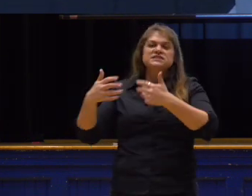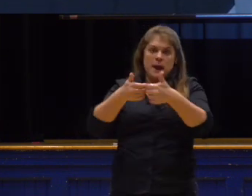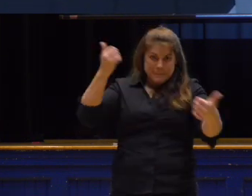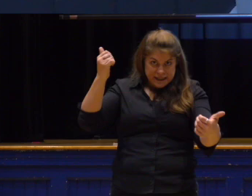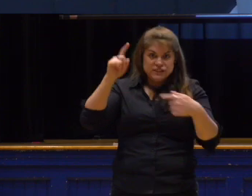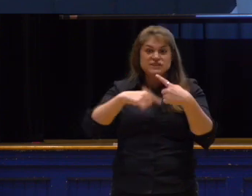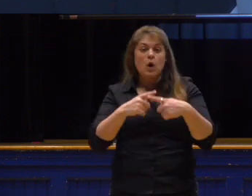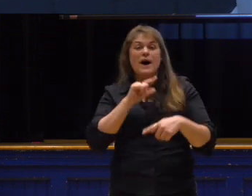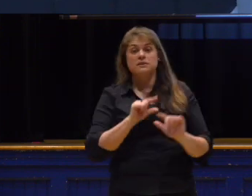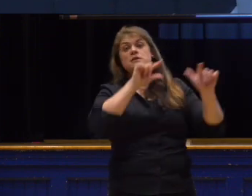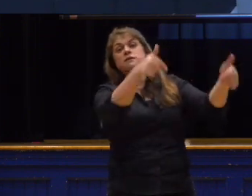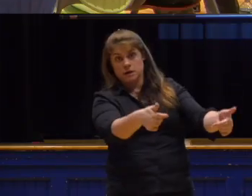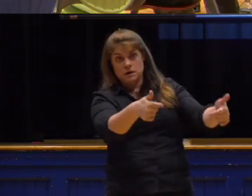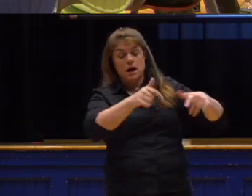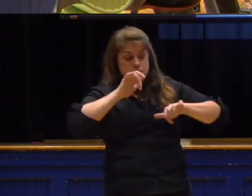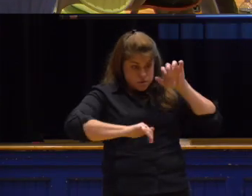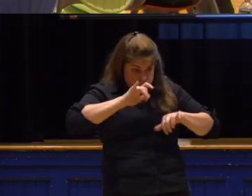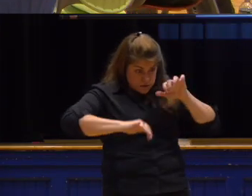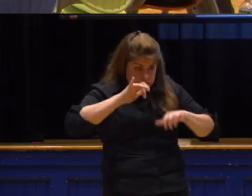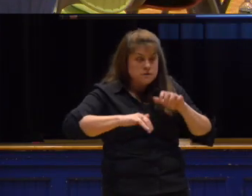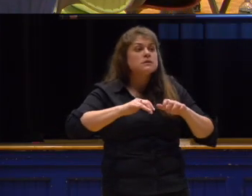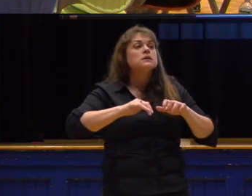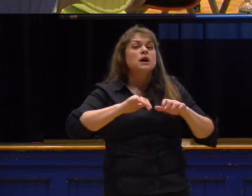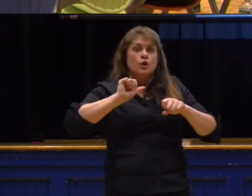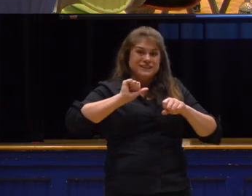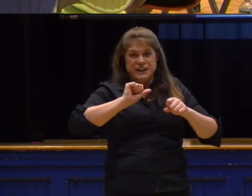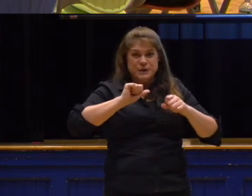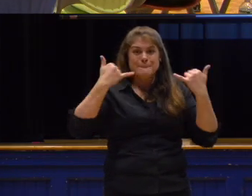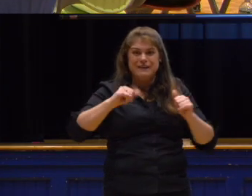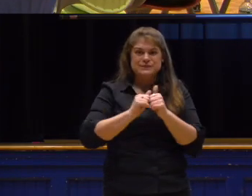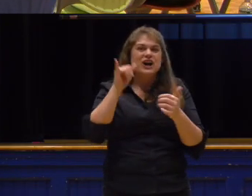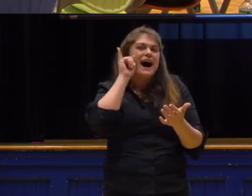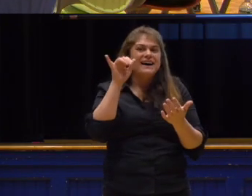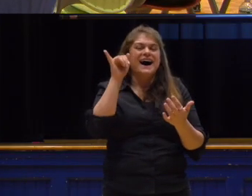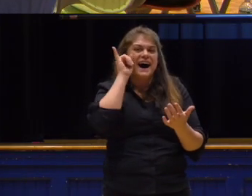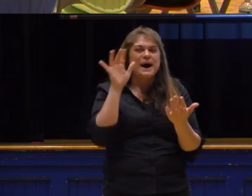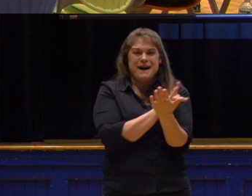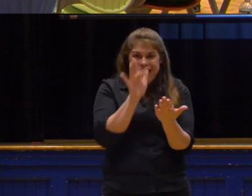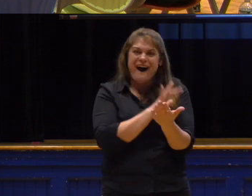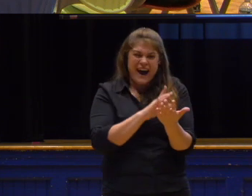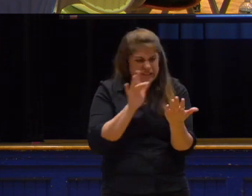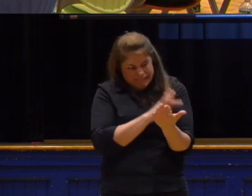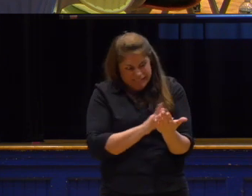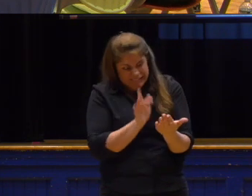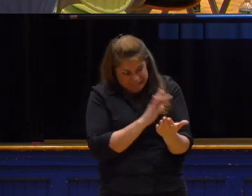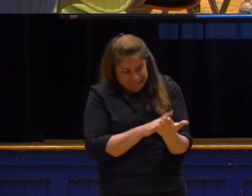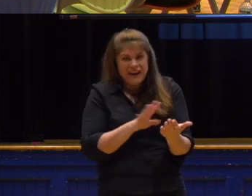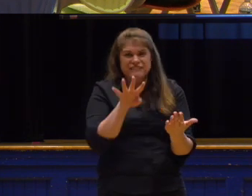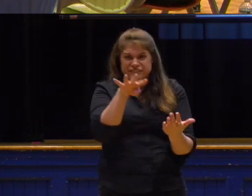up so that when you're working on your iPad and you try to pull up